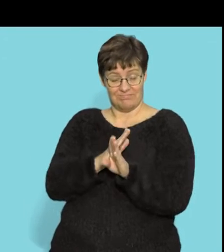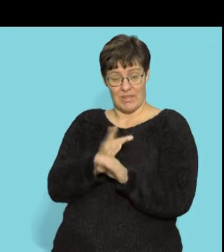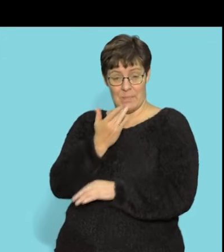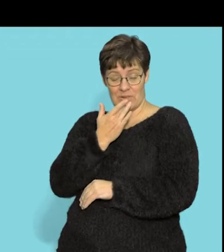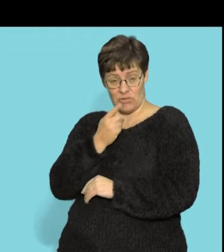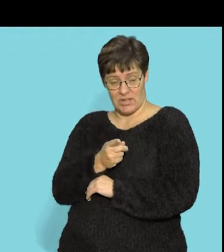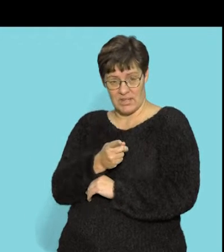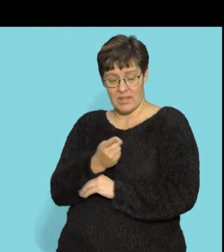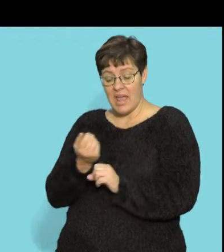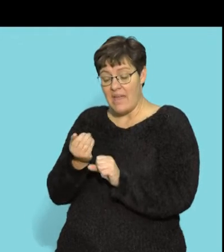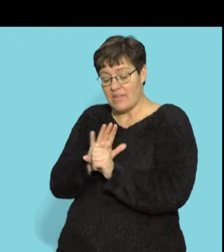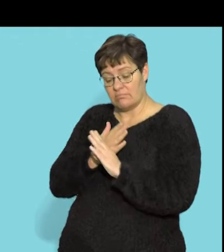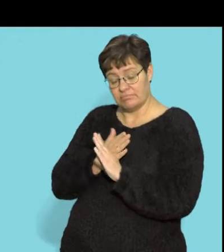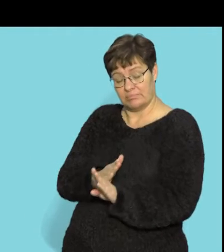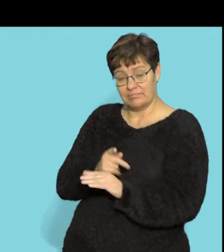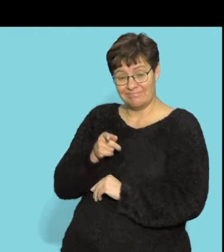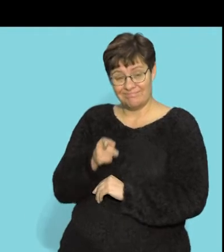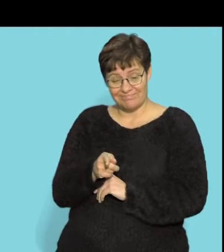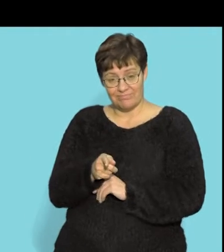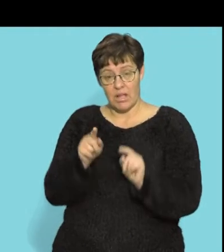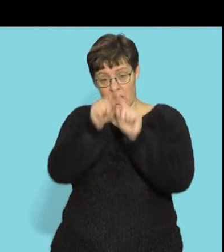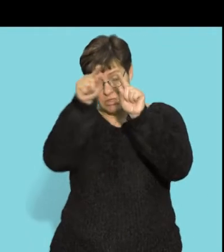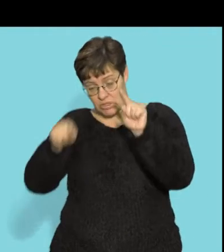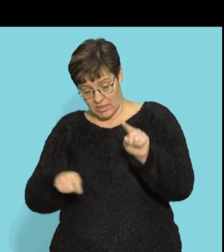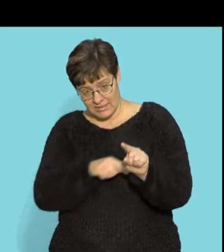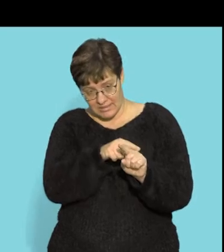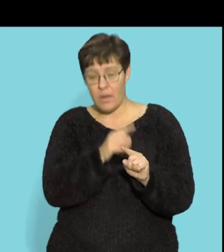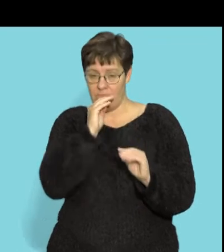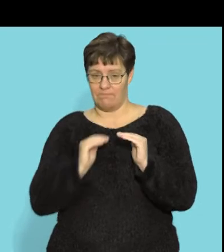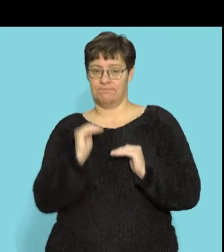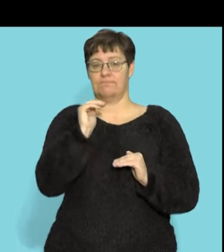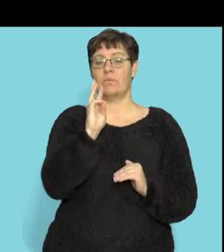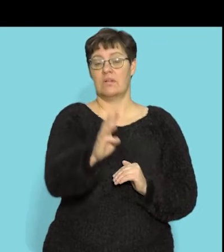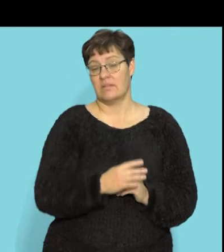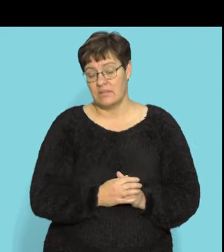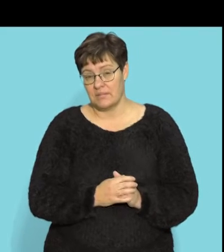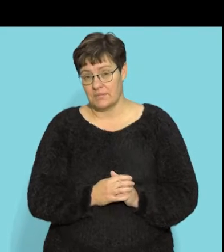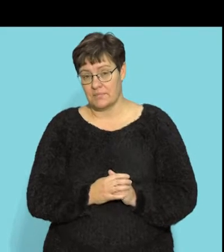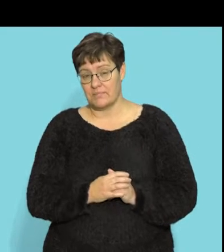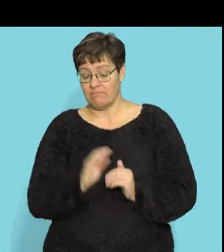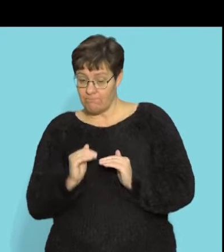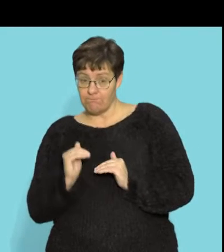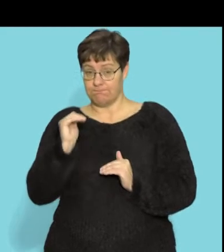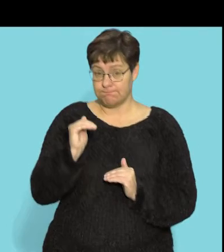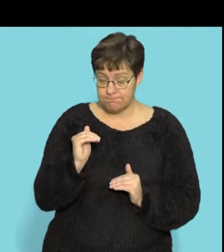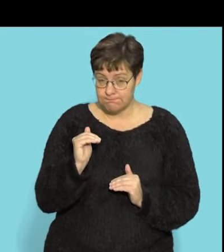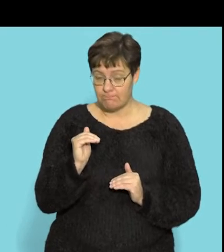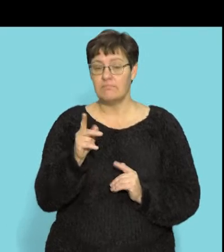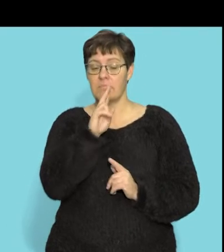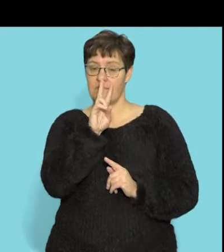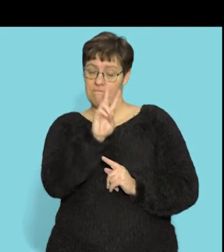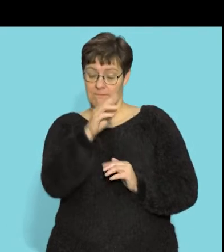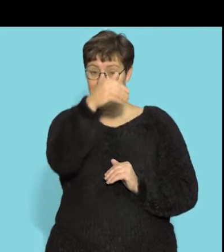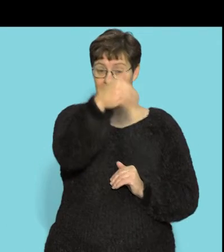battery, the effective resistance of the circuit is going to increase, right? When that increases, it means